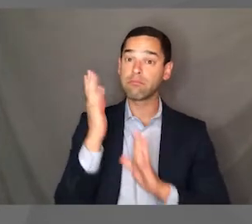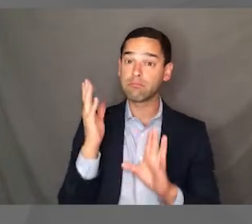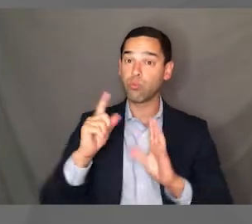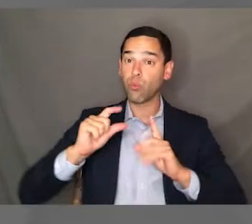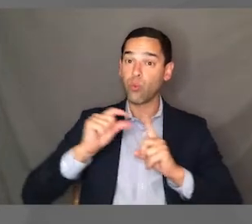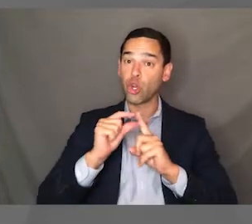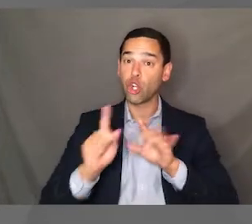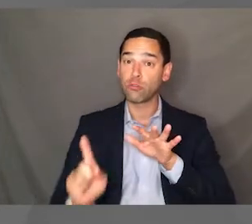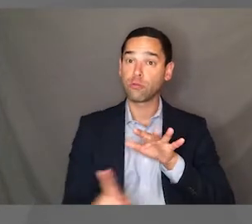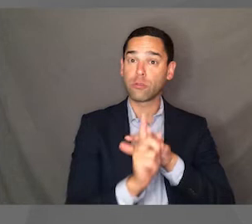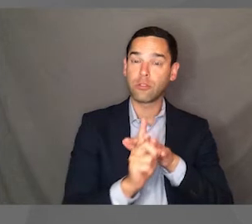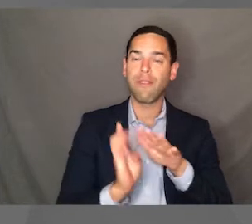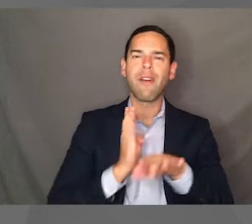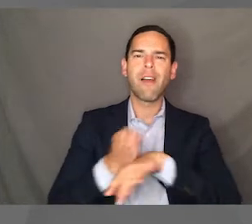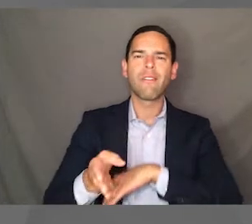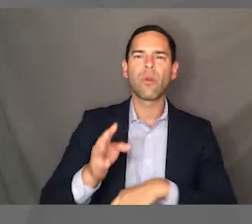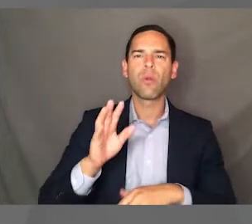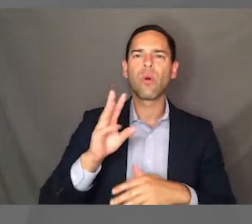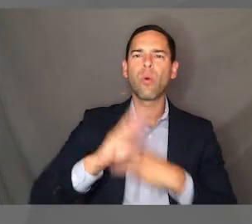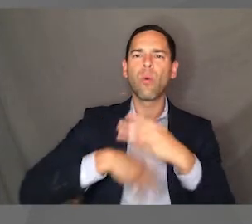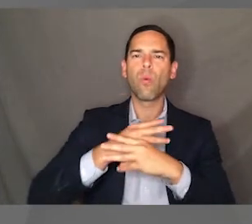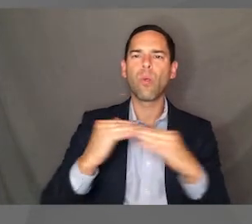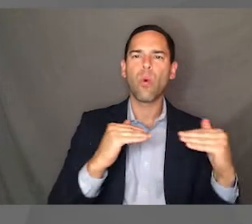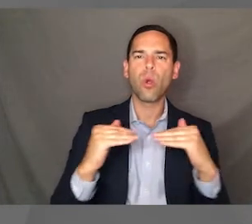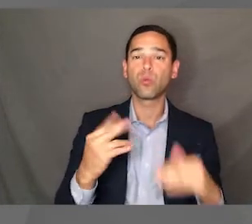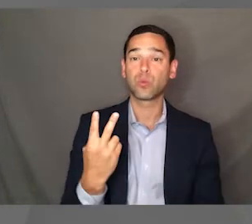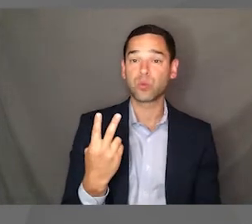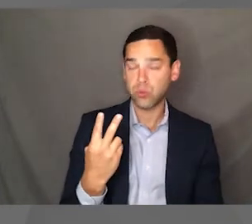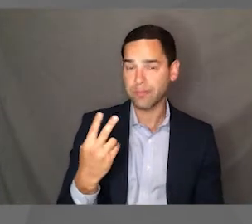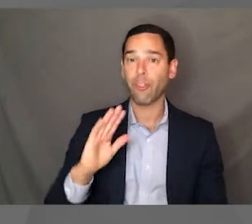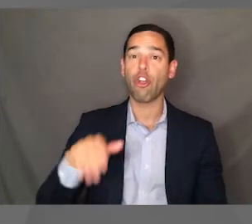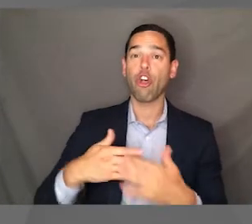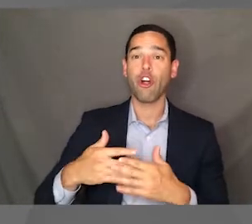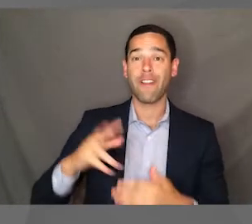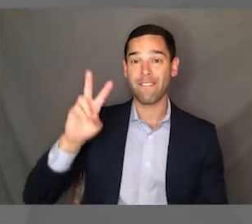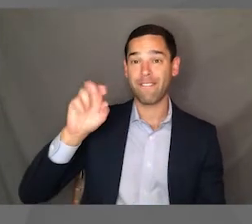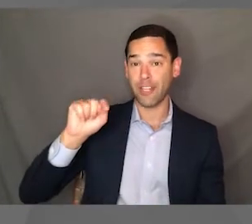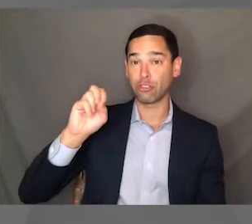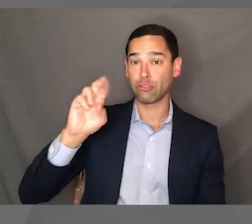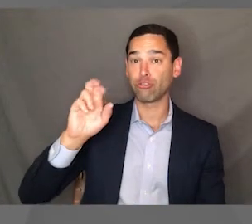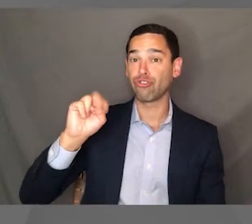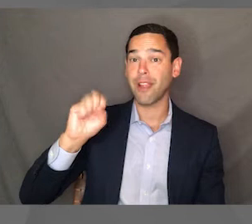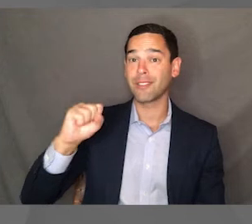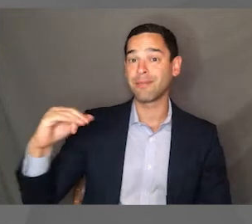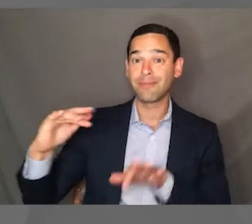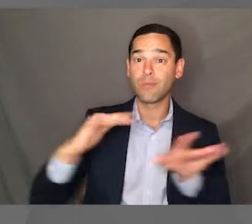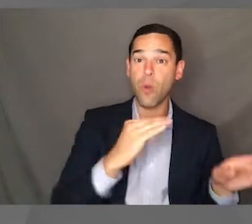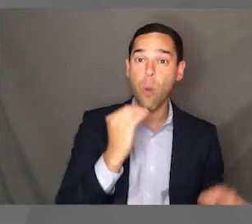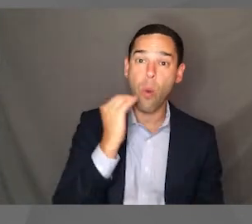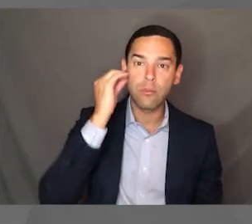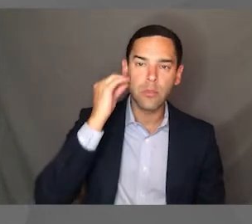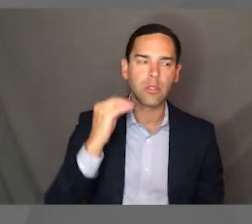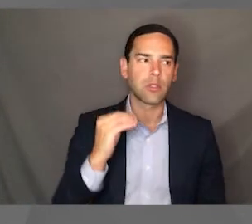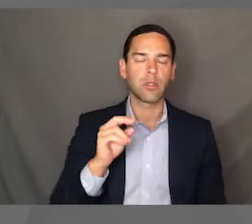from after World War II, when all the veterans came home. The United States was not